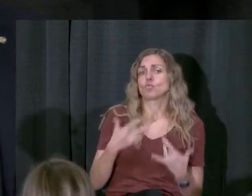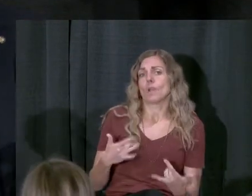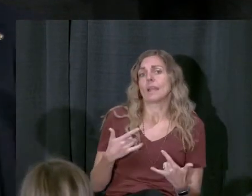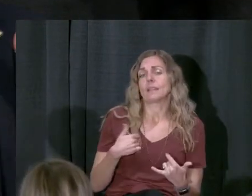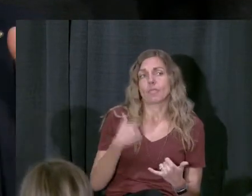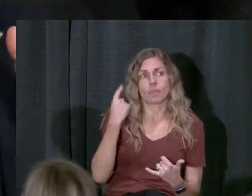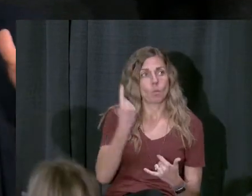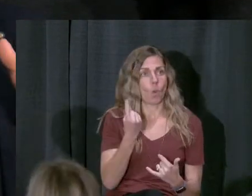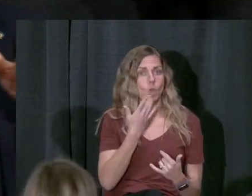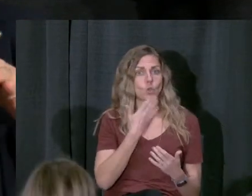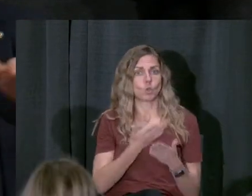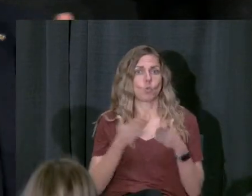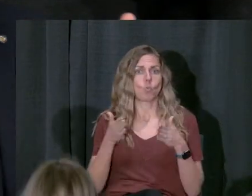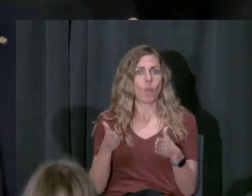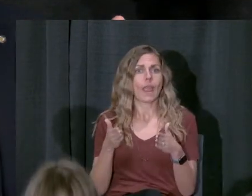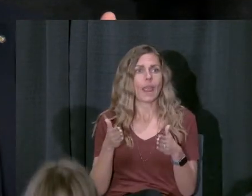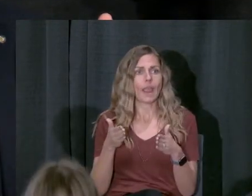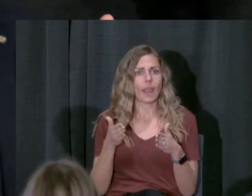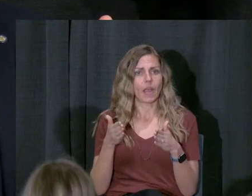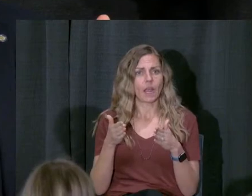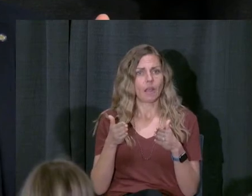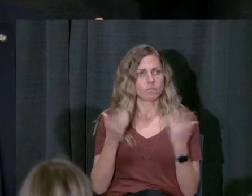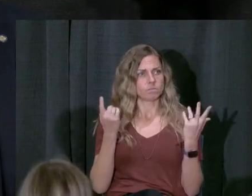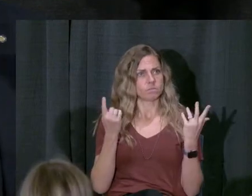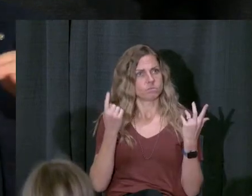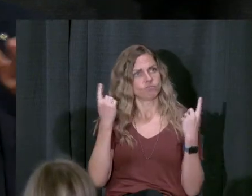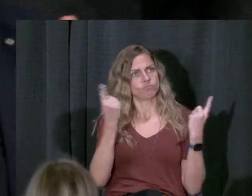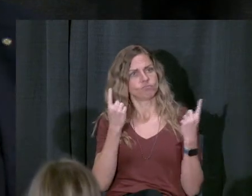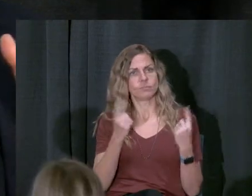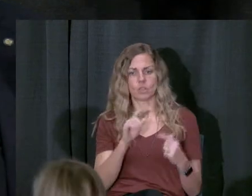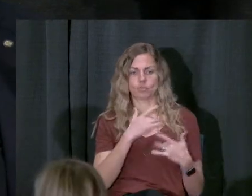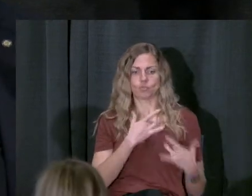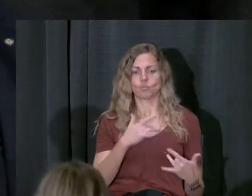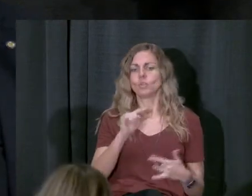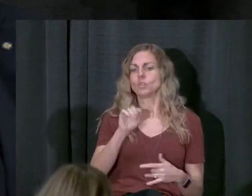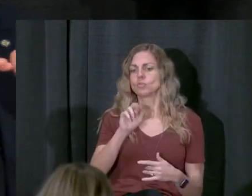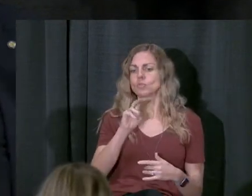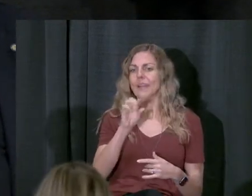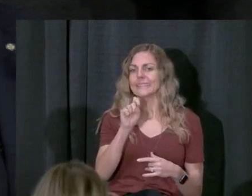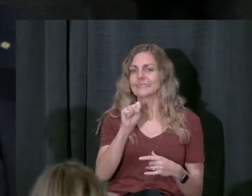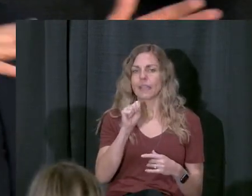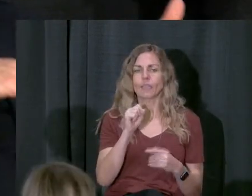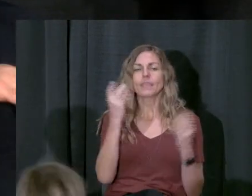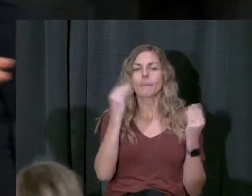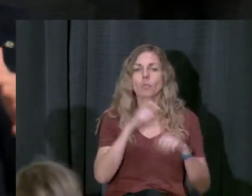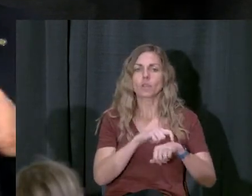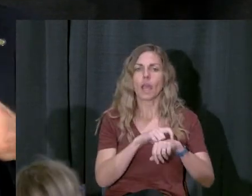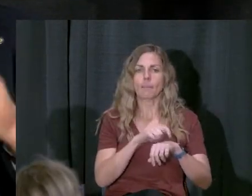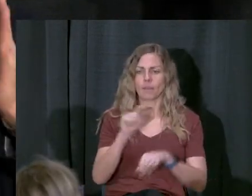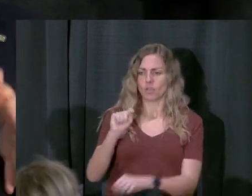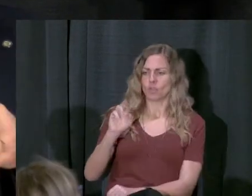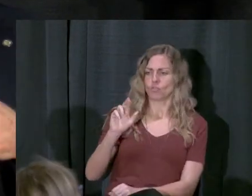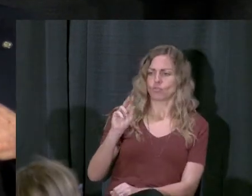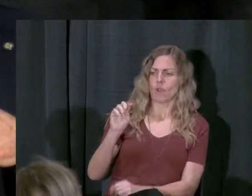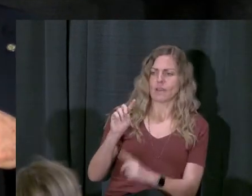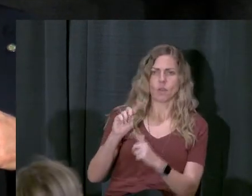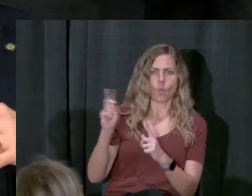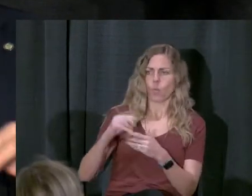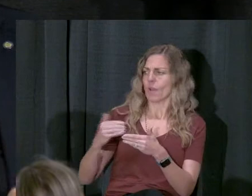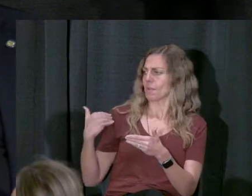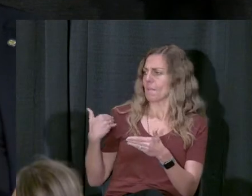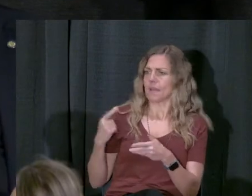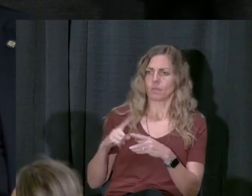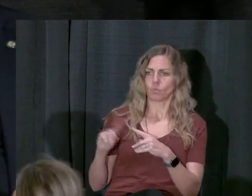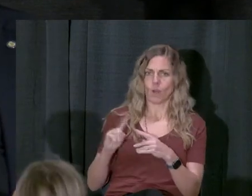telling Nina that trends is talking about time, right? Because there's always a dimension when you say trend, like where's it been and where are you now and where are you